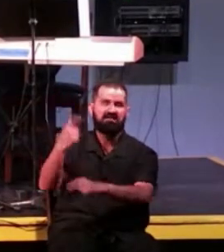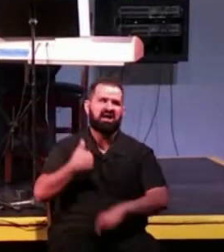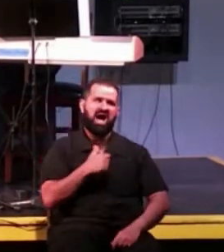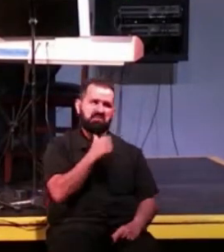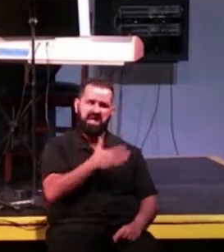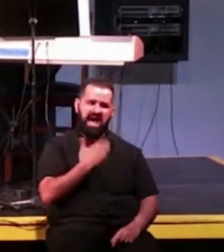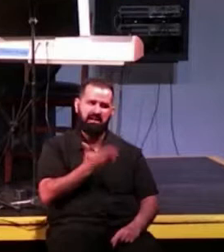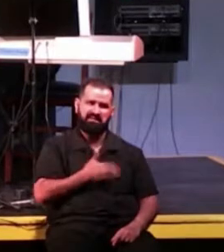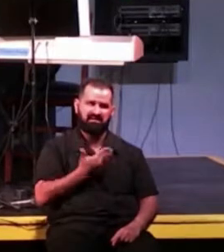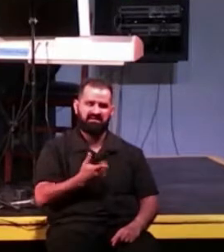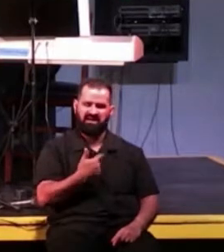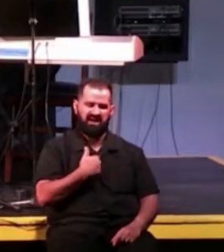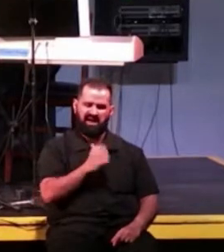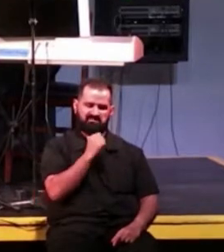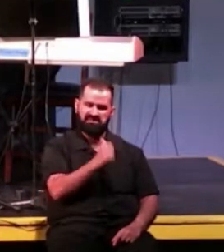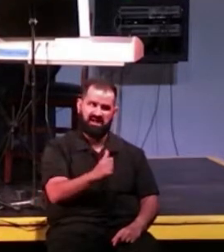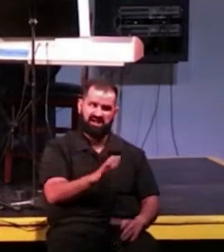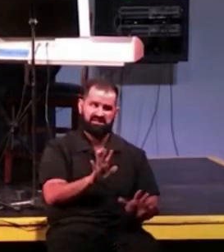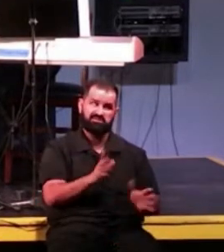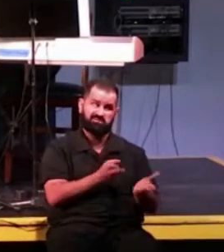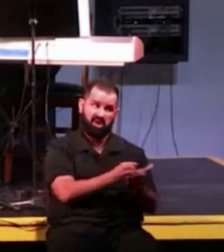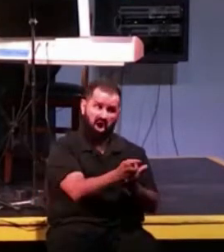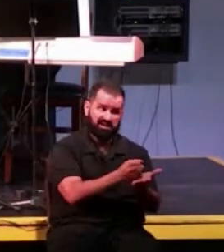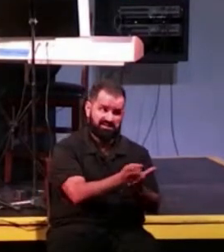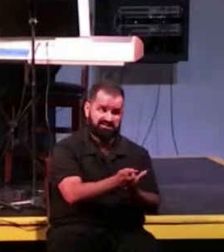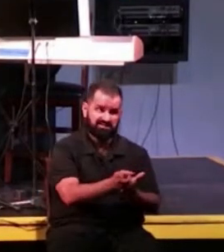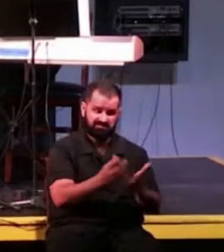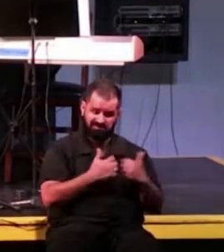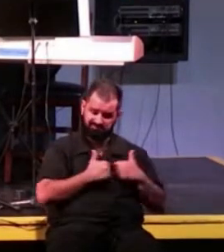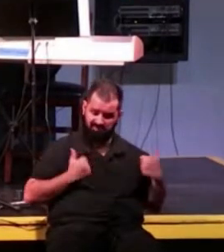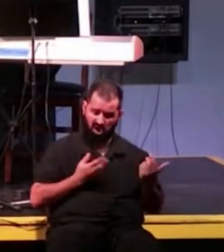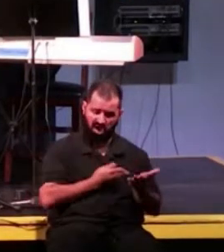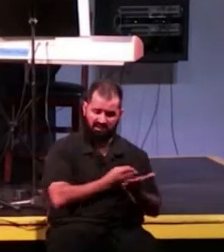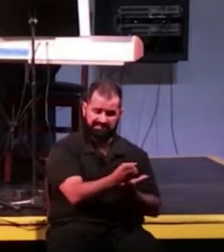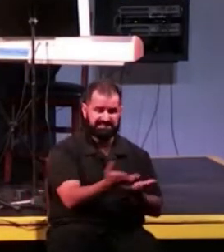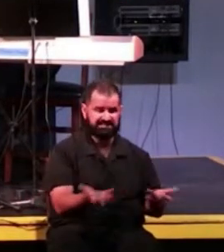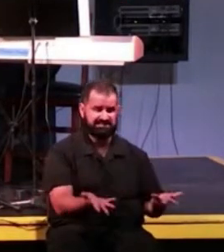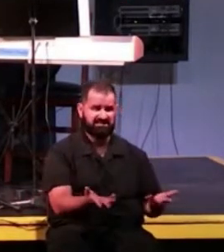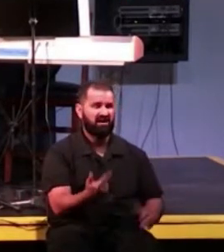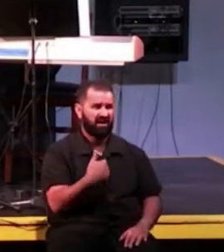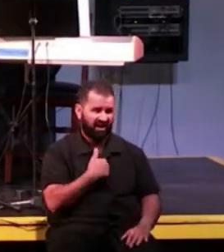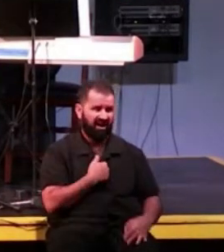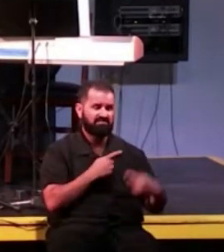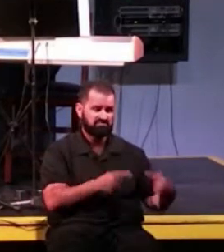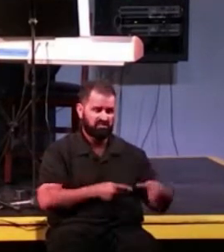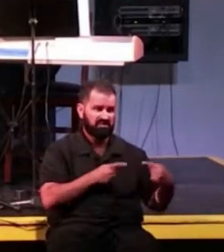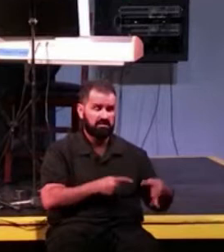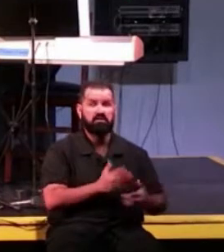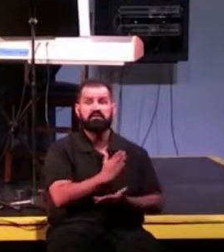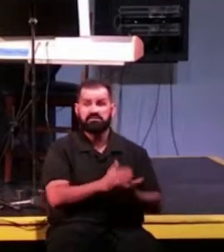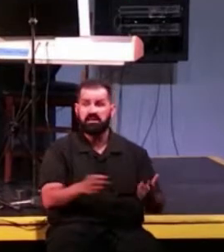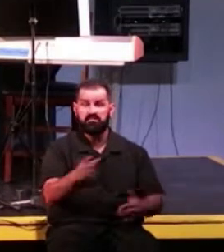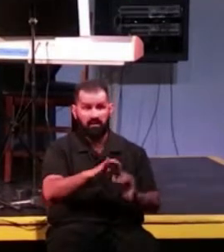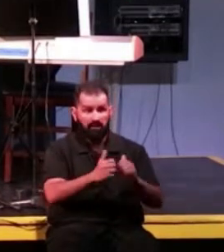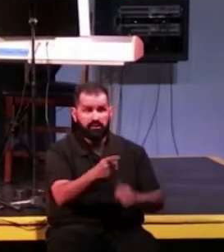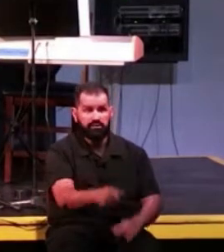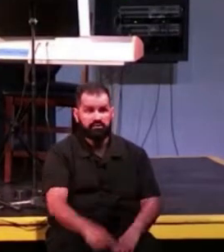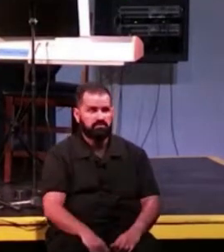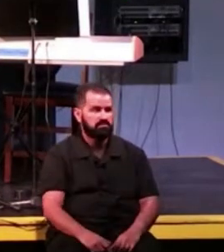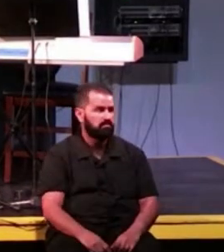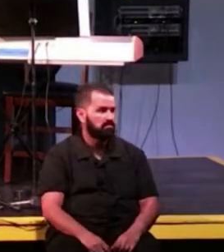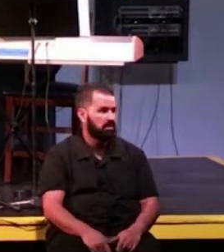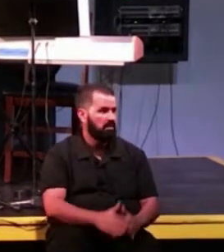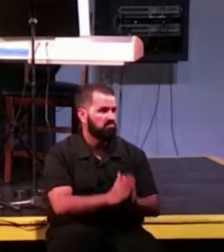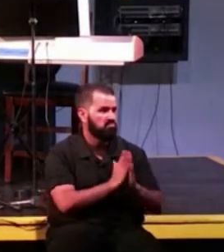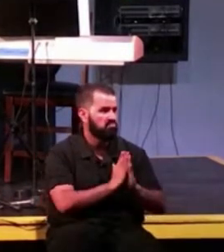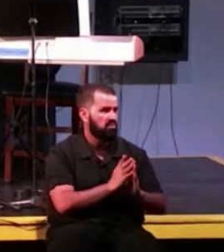happy. I'm not. To be honest. Be honest. Some of you go, hey, how you doing? Pray for